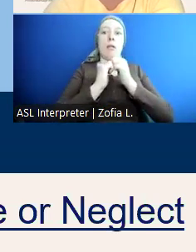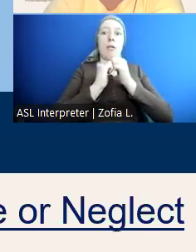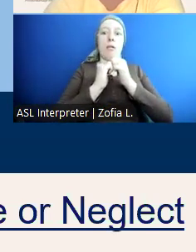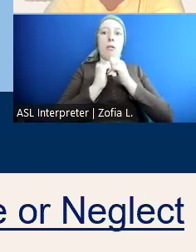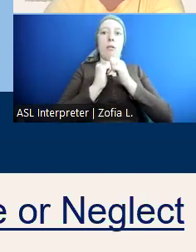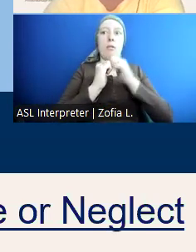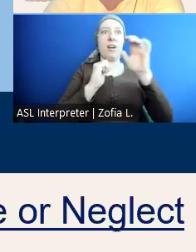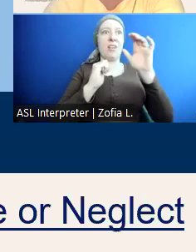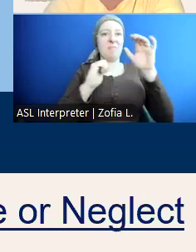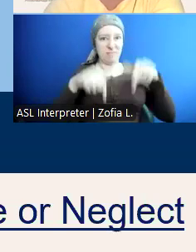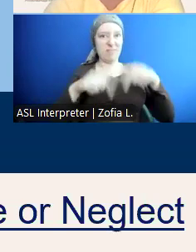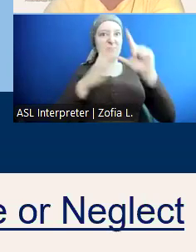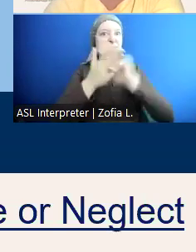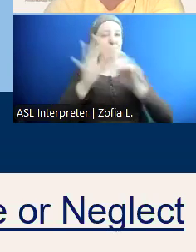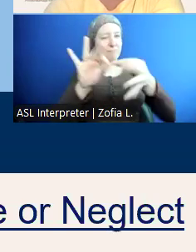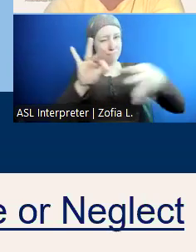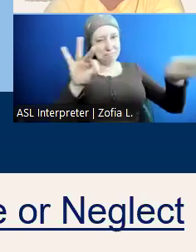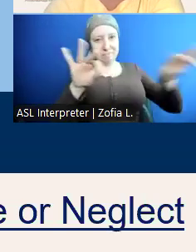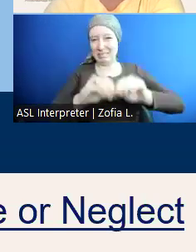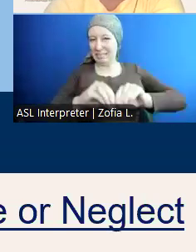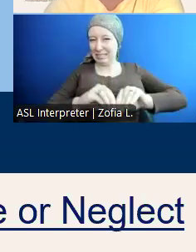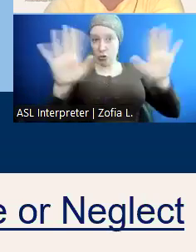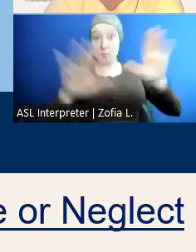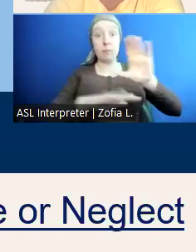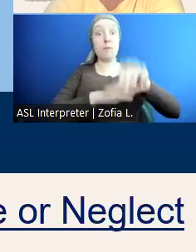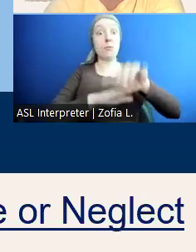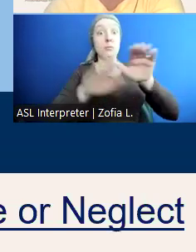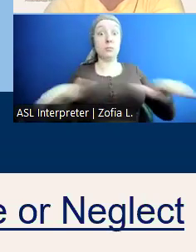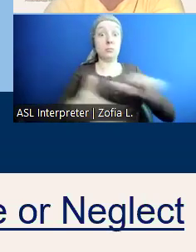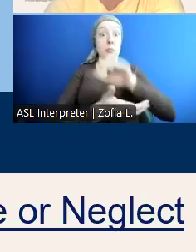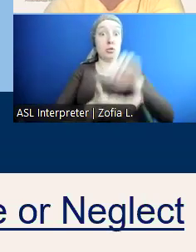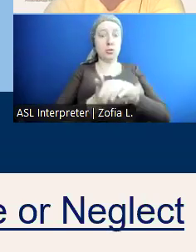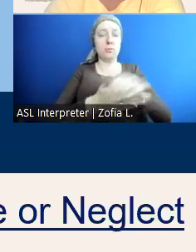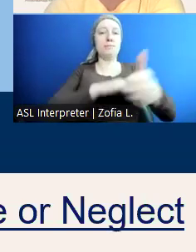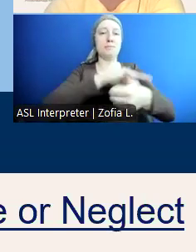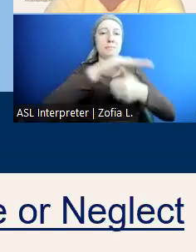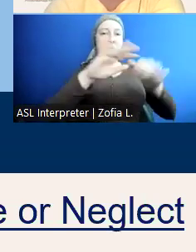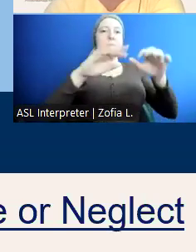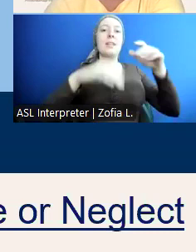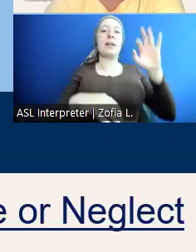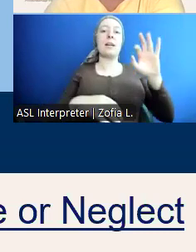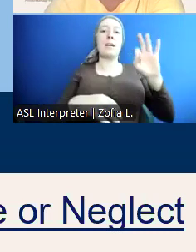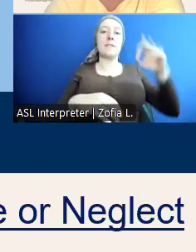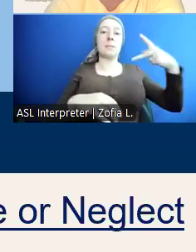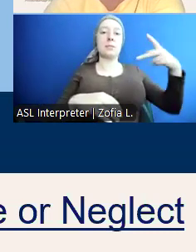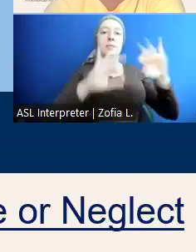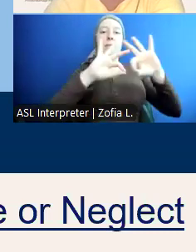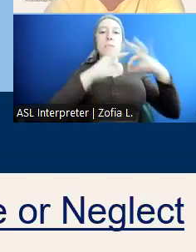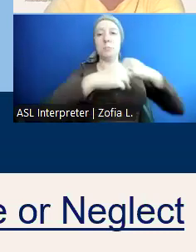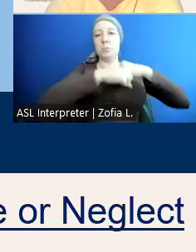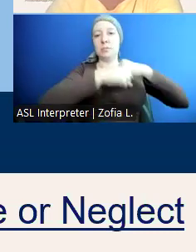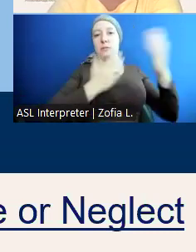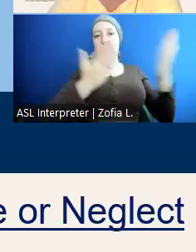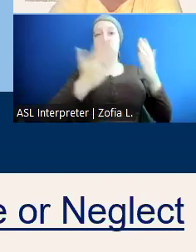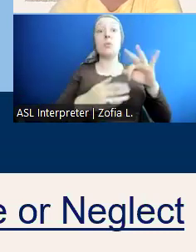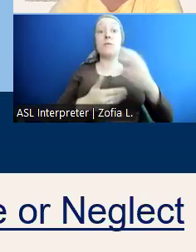very clear that forced child marriage falls within the mandates of family and protective services. And so if you're joining us